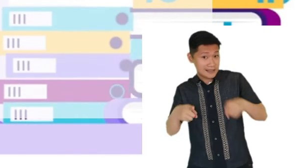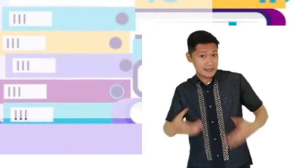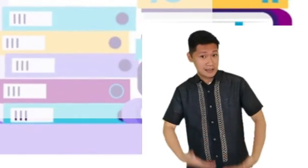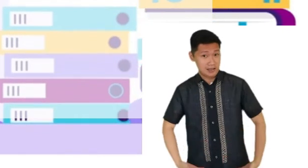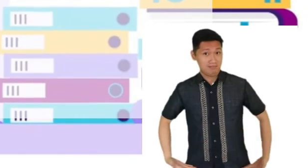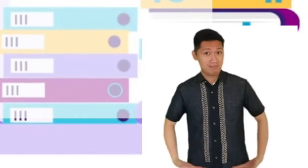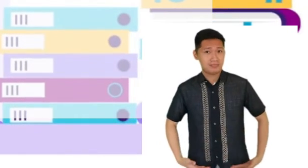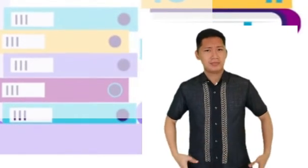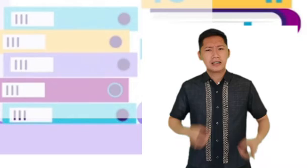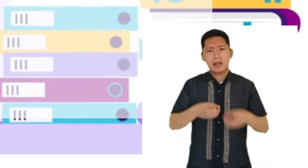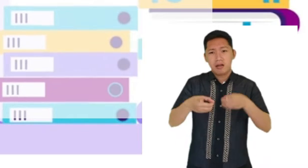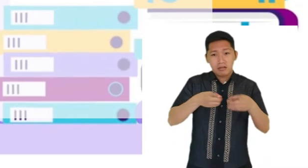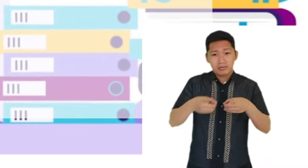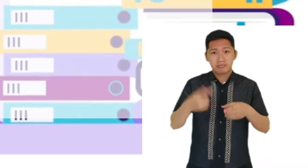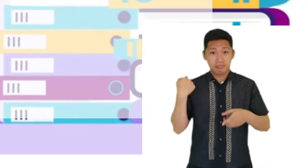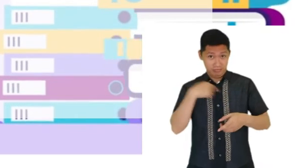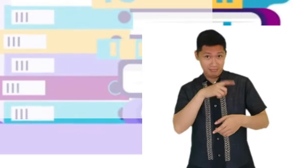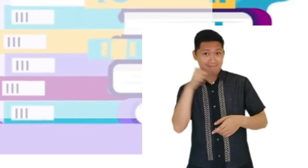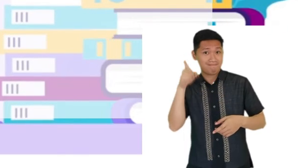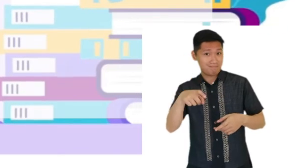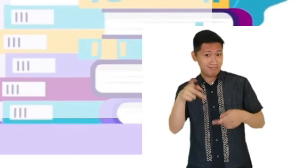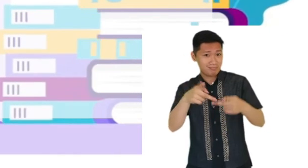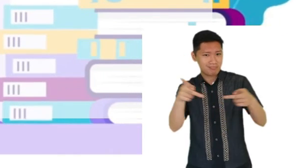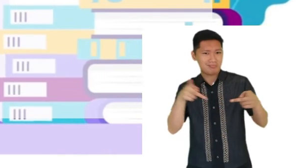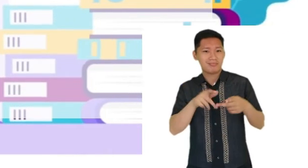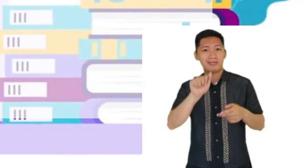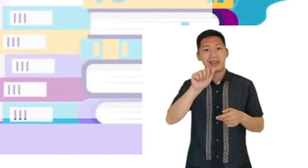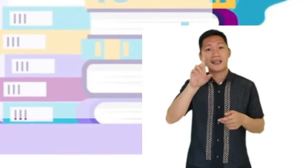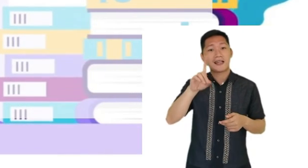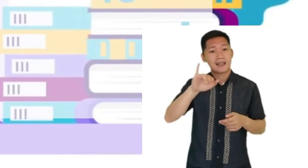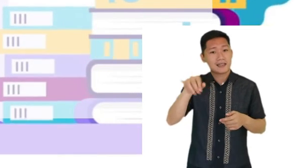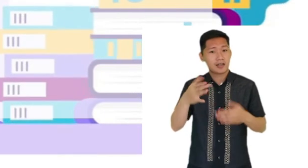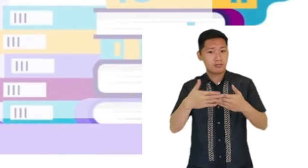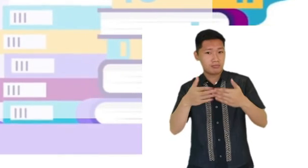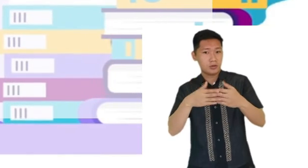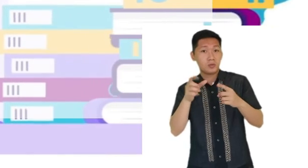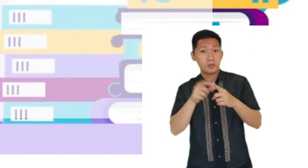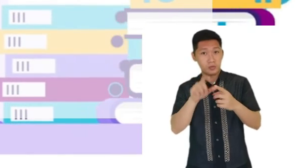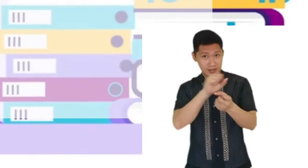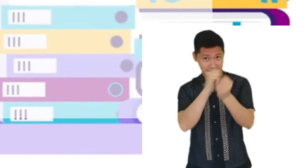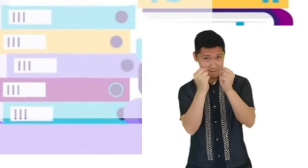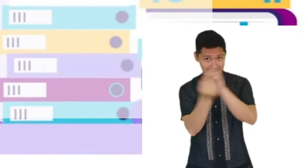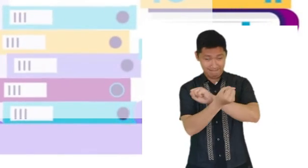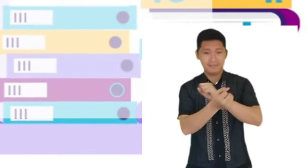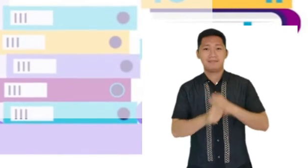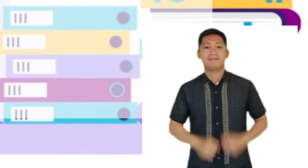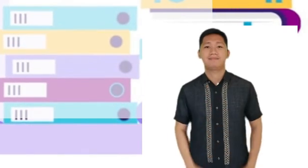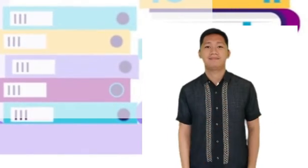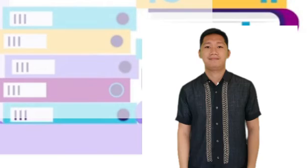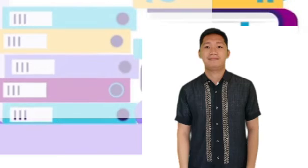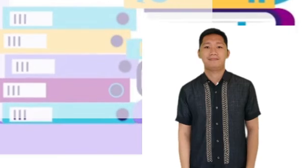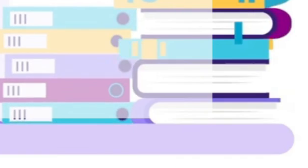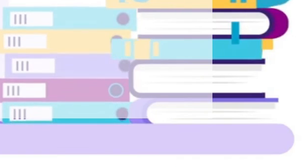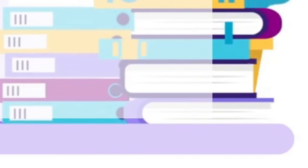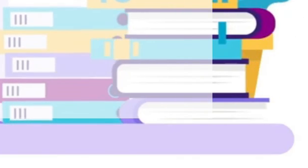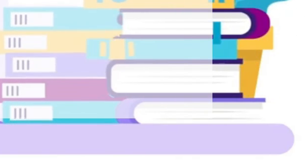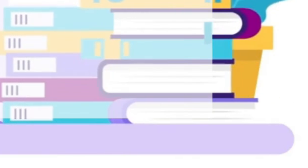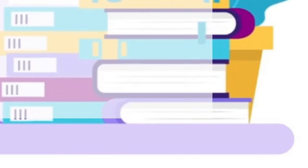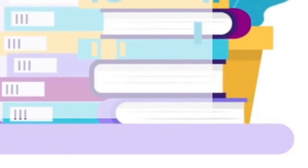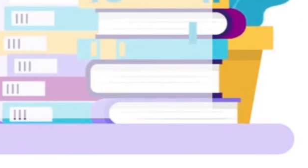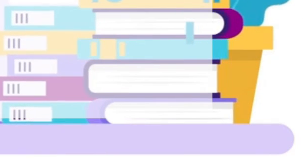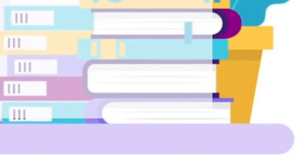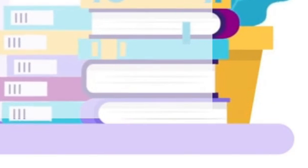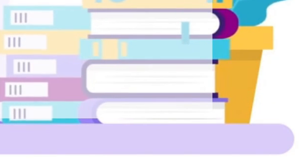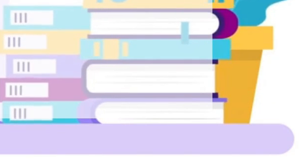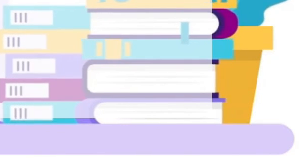Since the skirt is being described, we must place the adjective closer to the word it modifies.